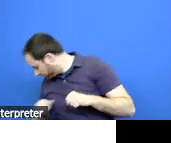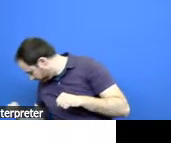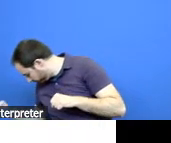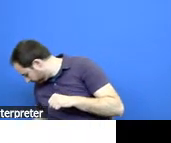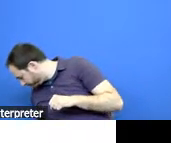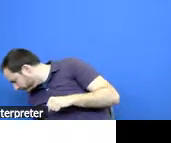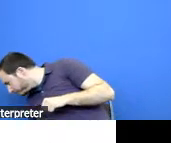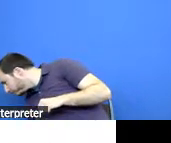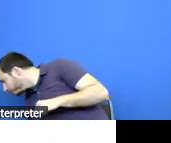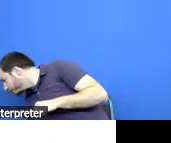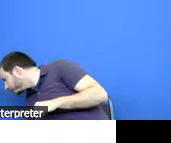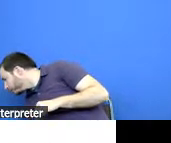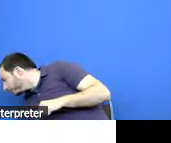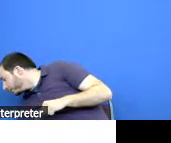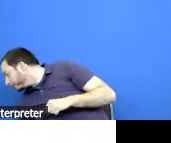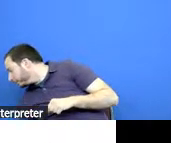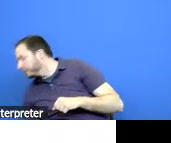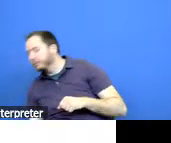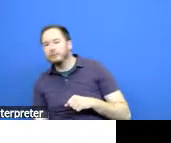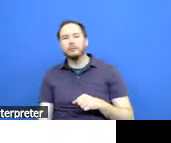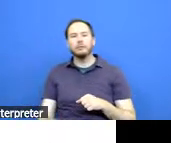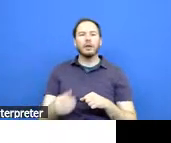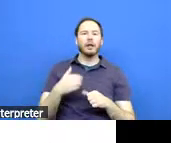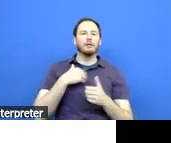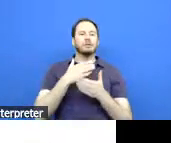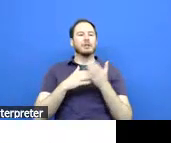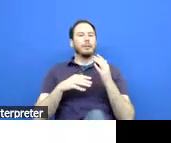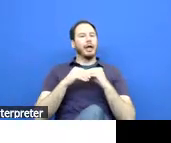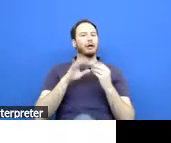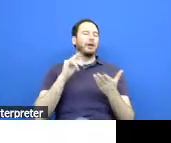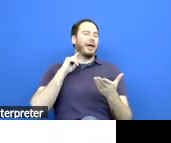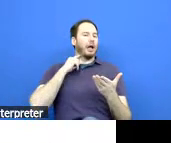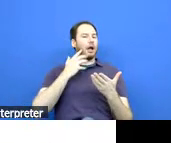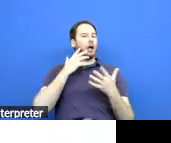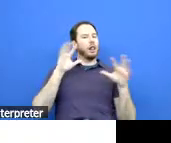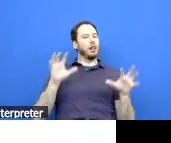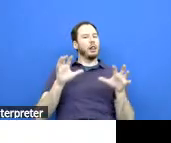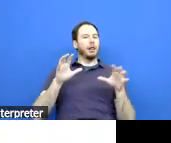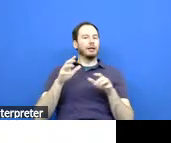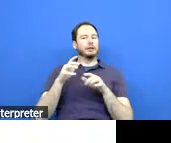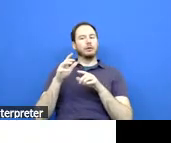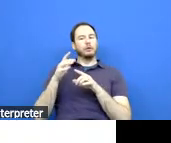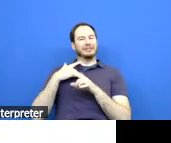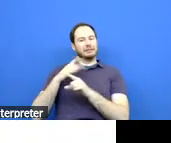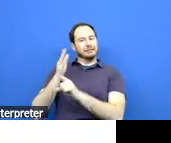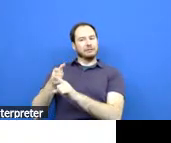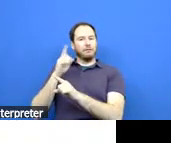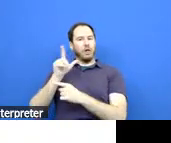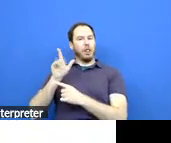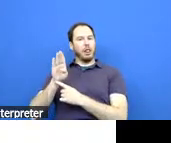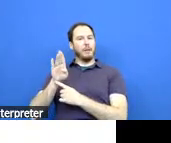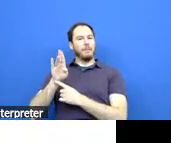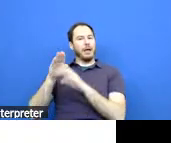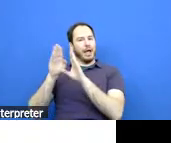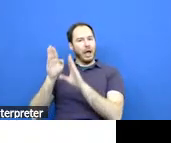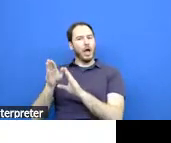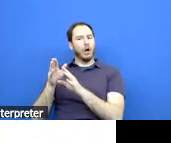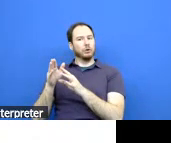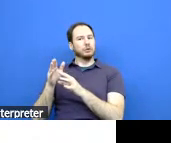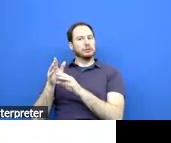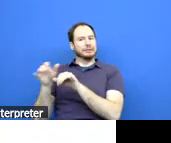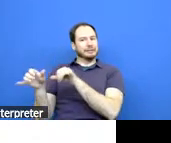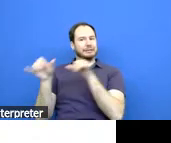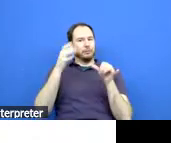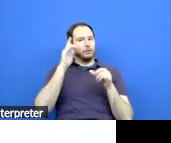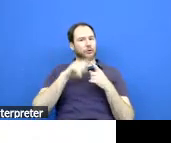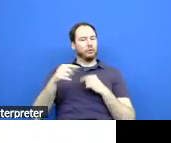certain accents that we're using mainly on the clubhouse, given the proximity of that to the historical district. And that's going to be,